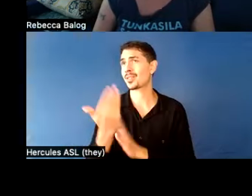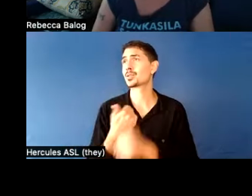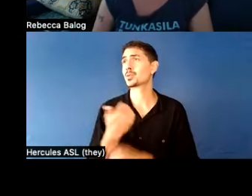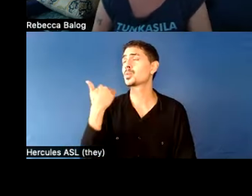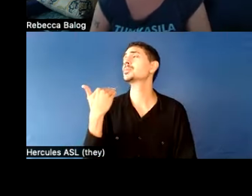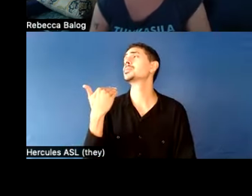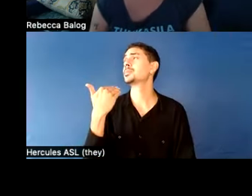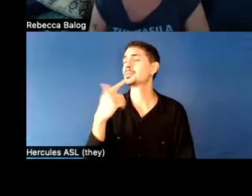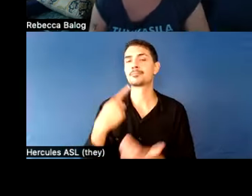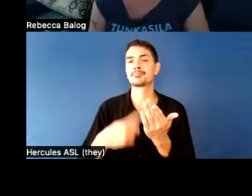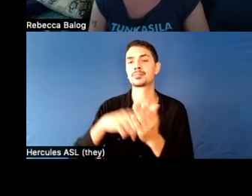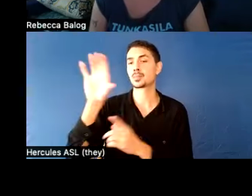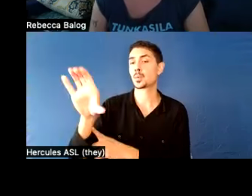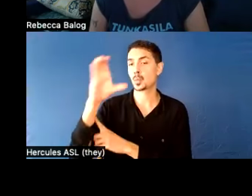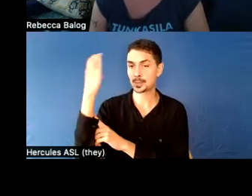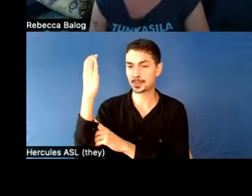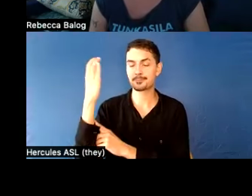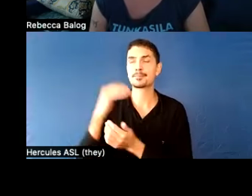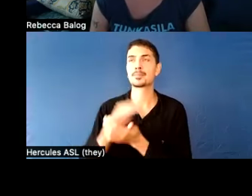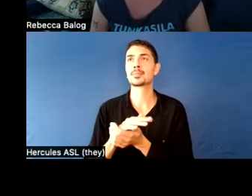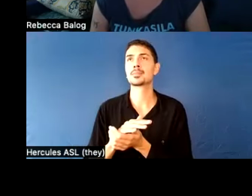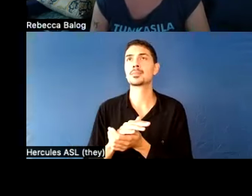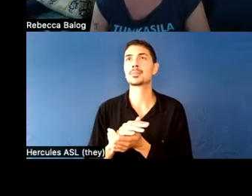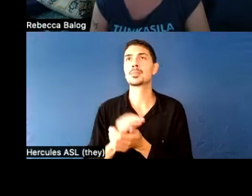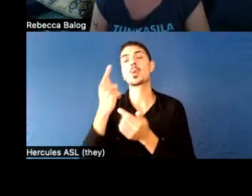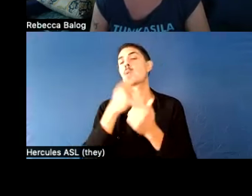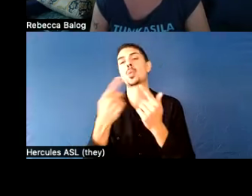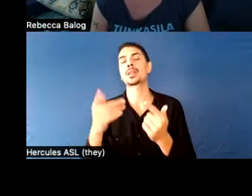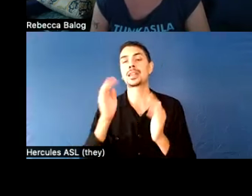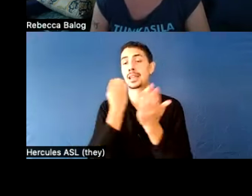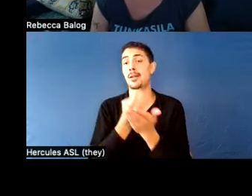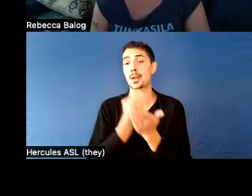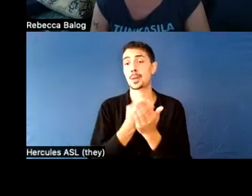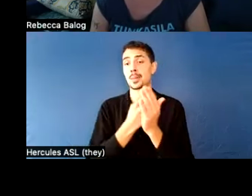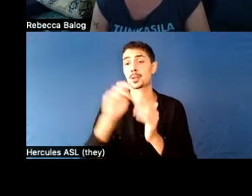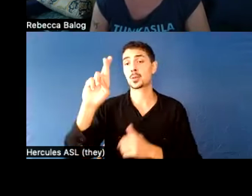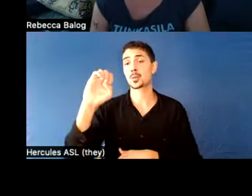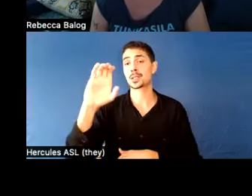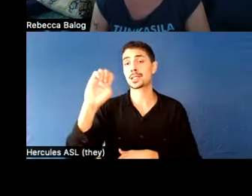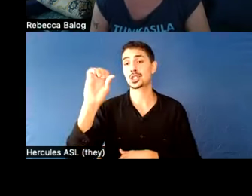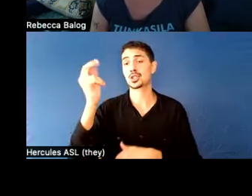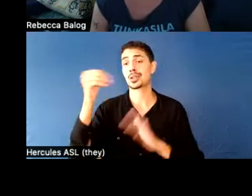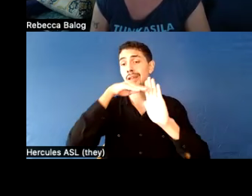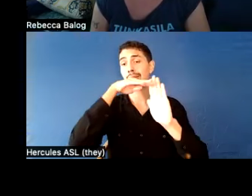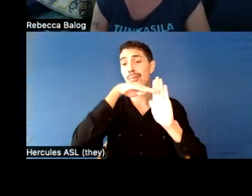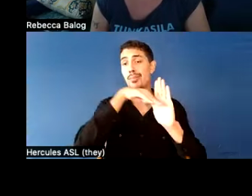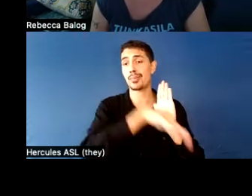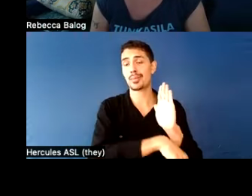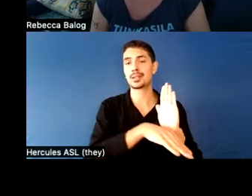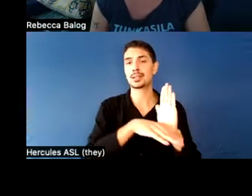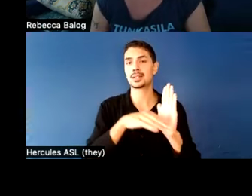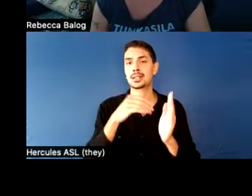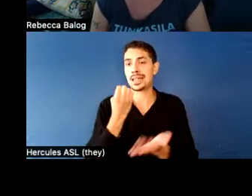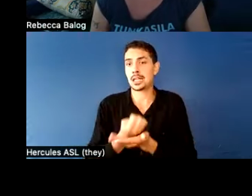like Christmas time or when a recession hit, that financial insecurity in a